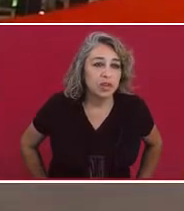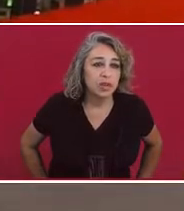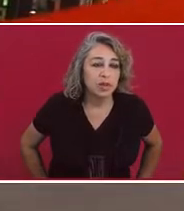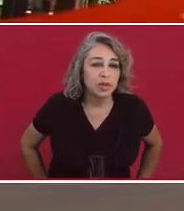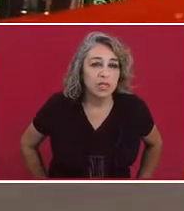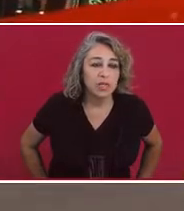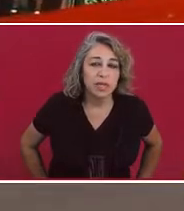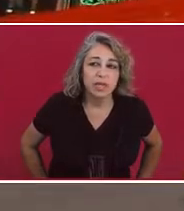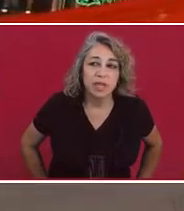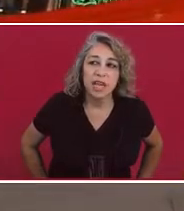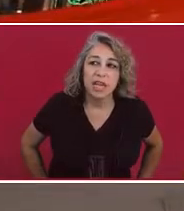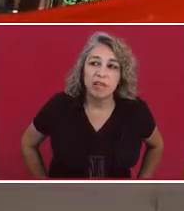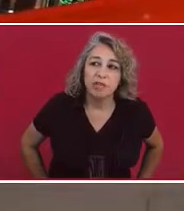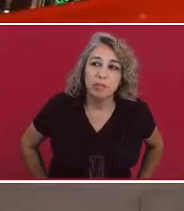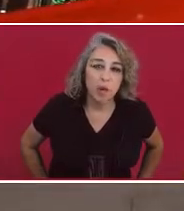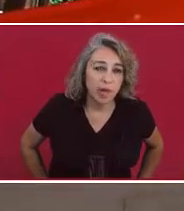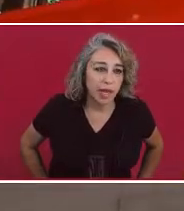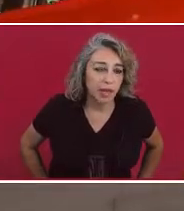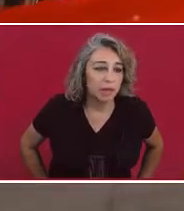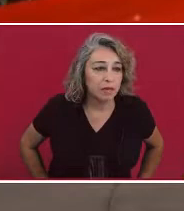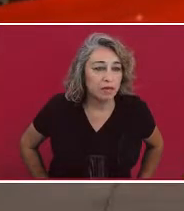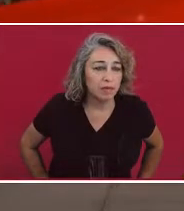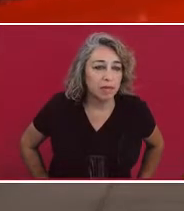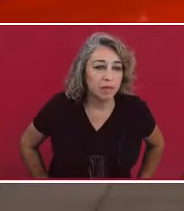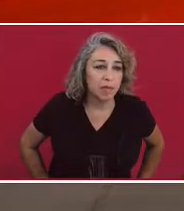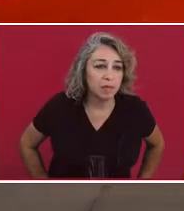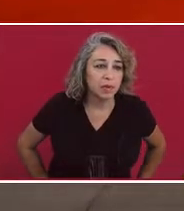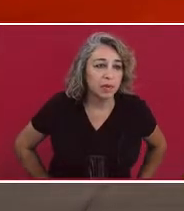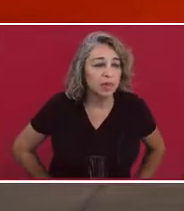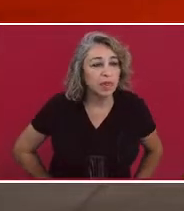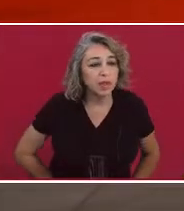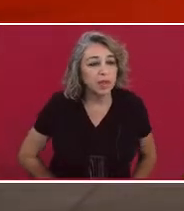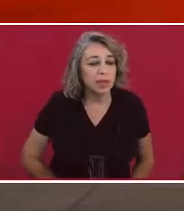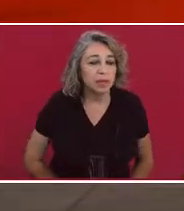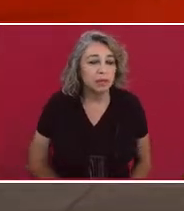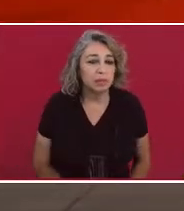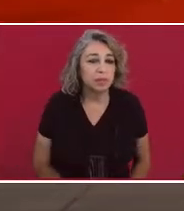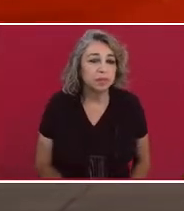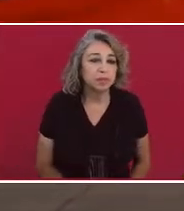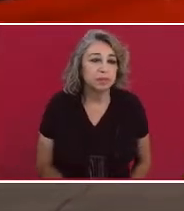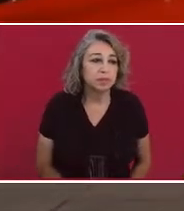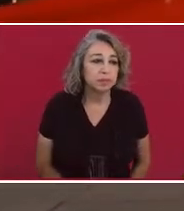you know, it's a day of mourning for the people.